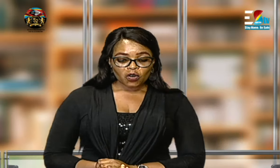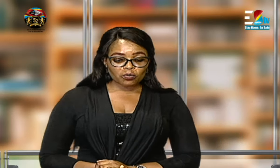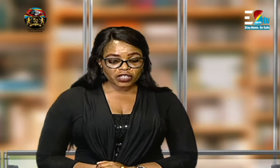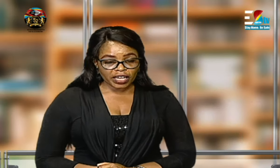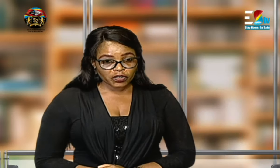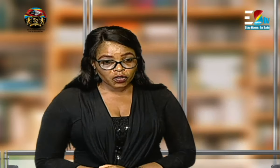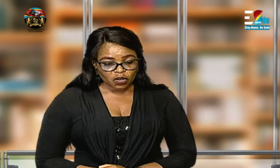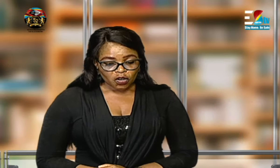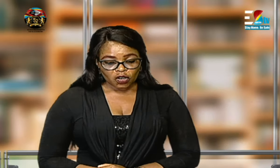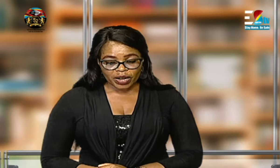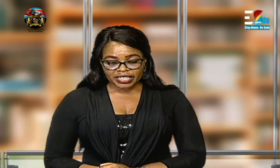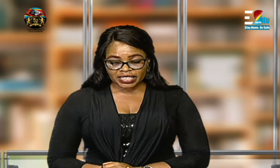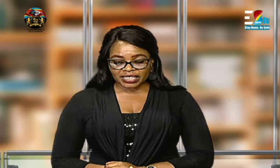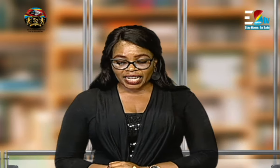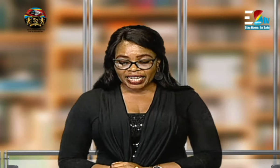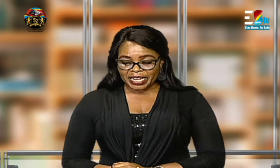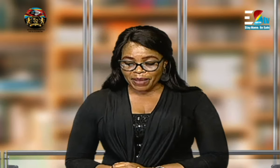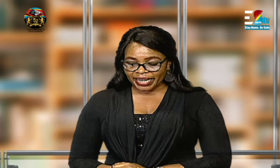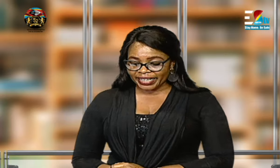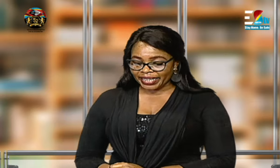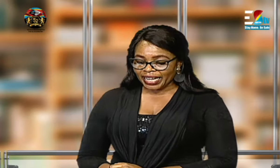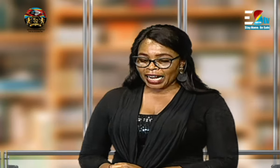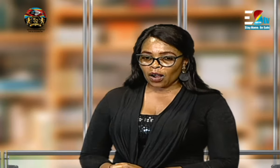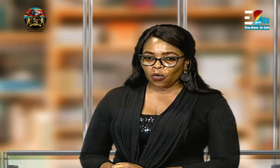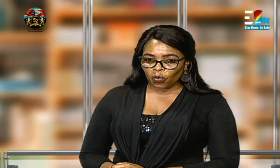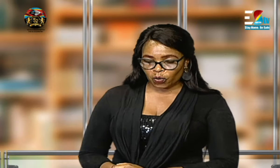lesithi umshado lo wangishiya